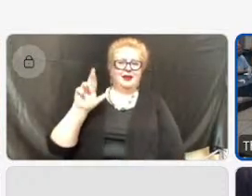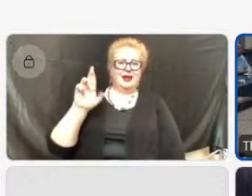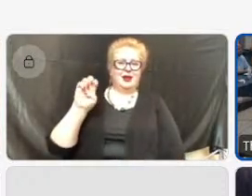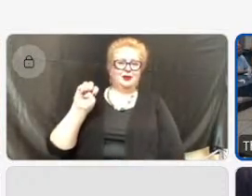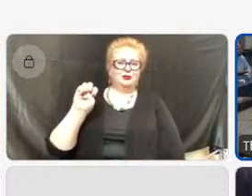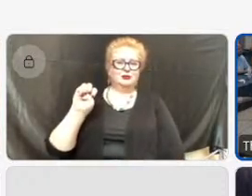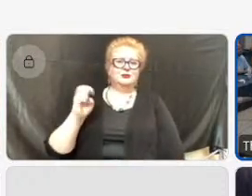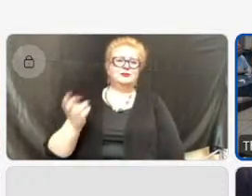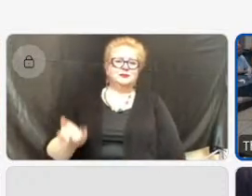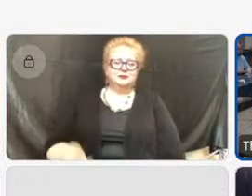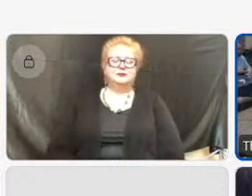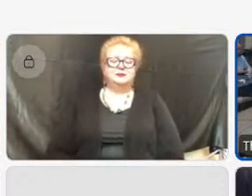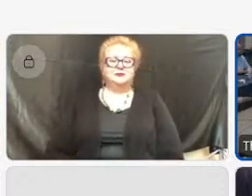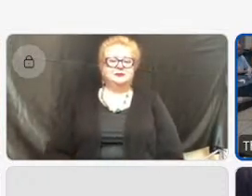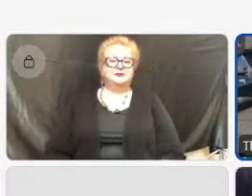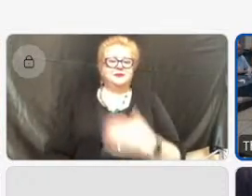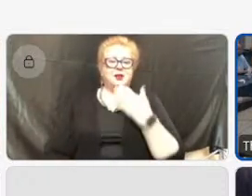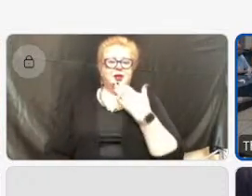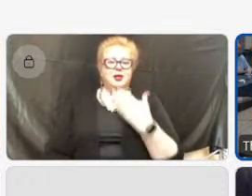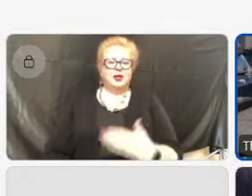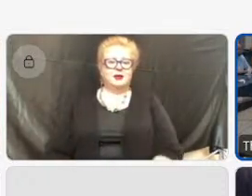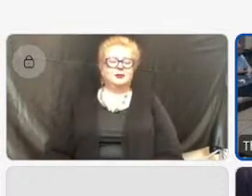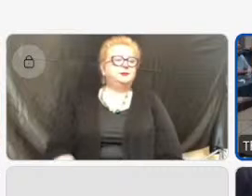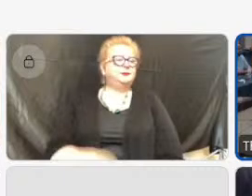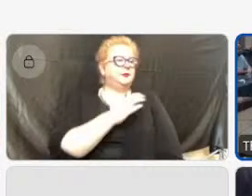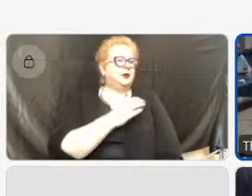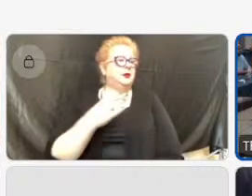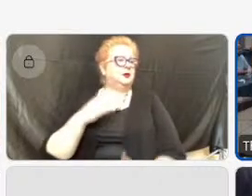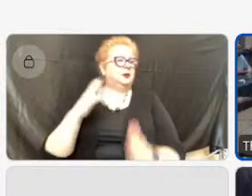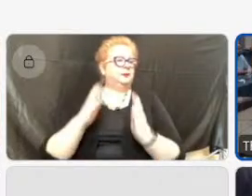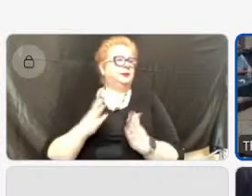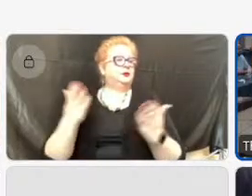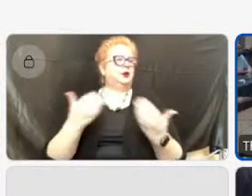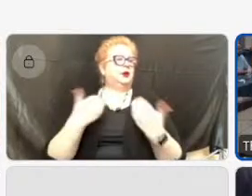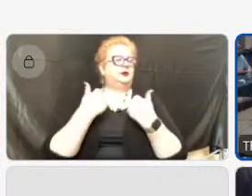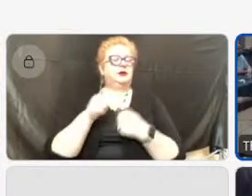you. Do the commissioners have any questions for the applicant?